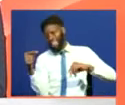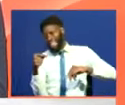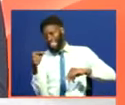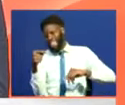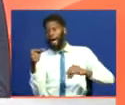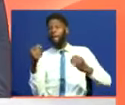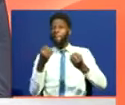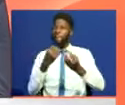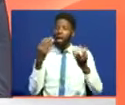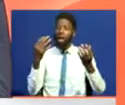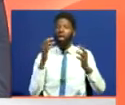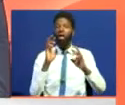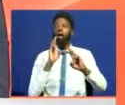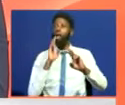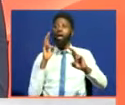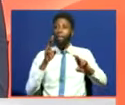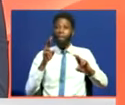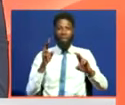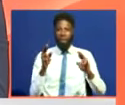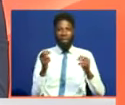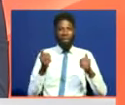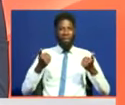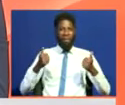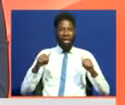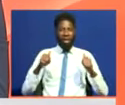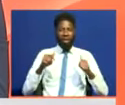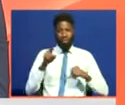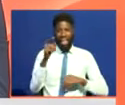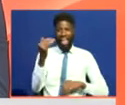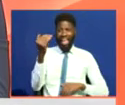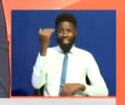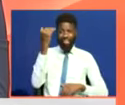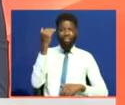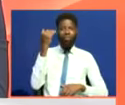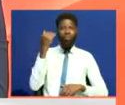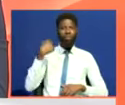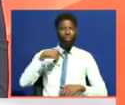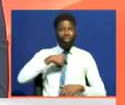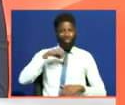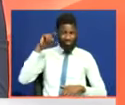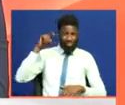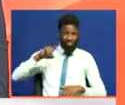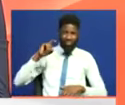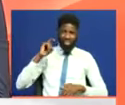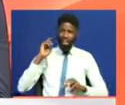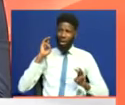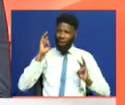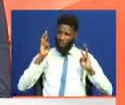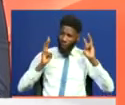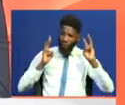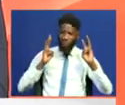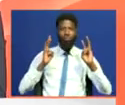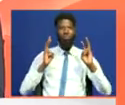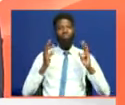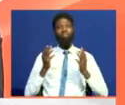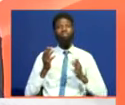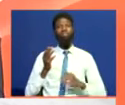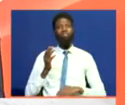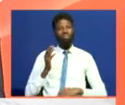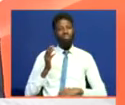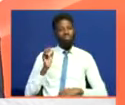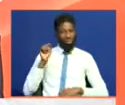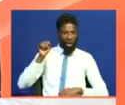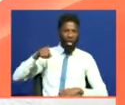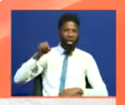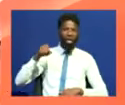question: should we be worried? And I had answered earlier that indeed we should be worried, because what we are having there, the statistics that we've just